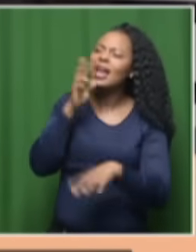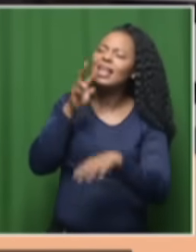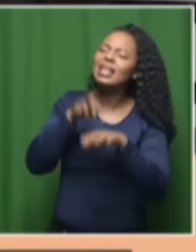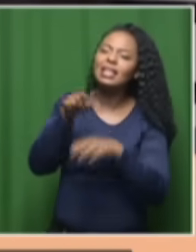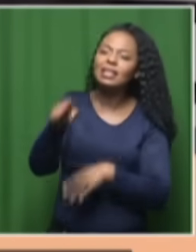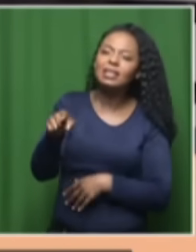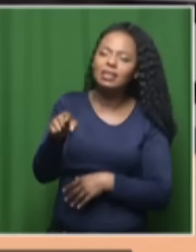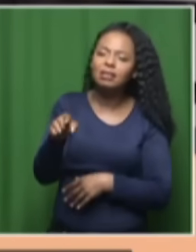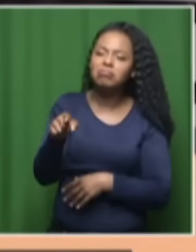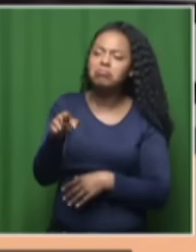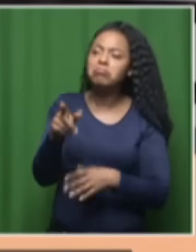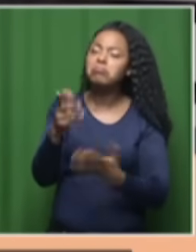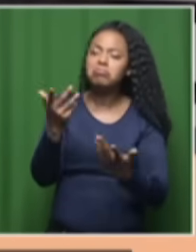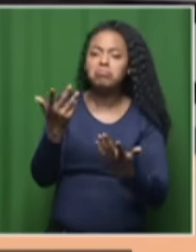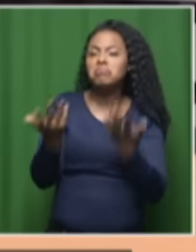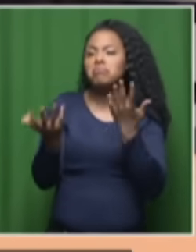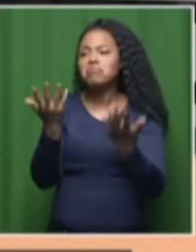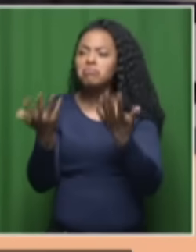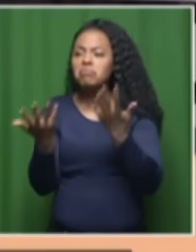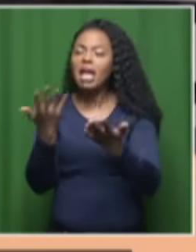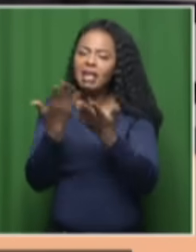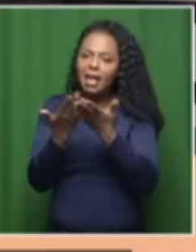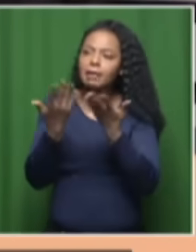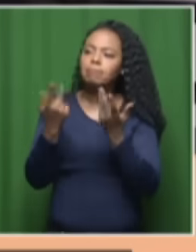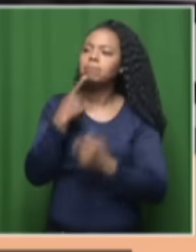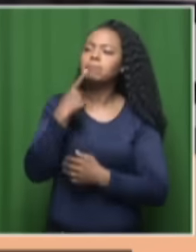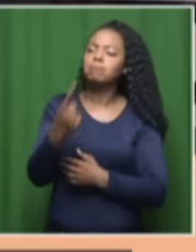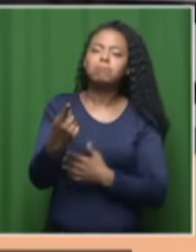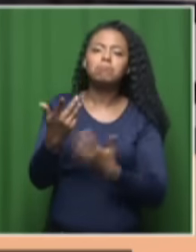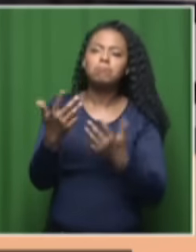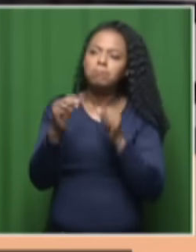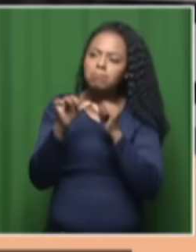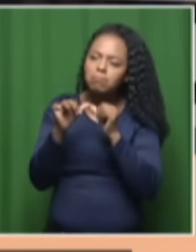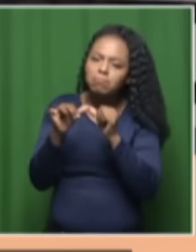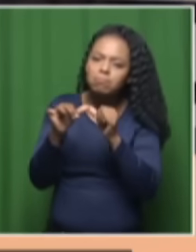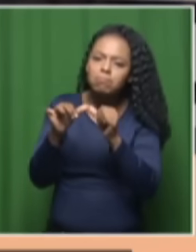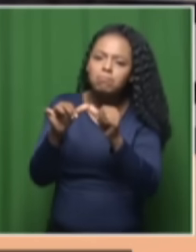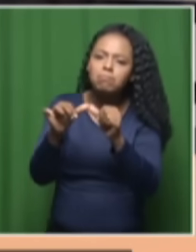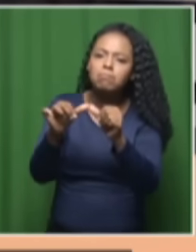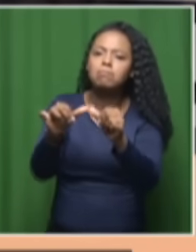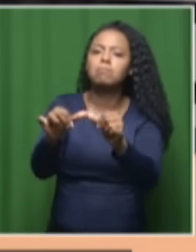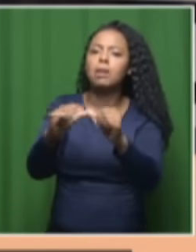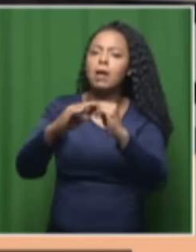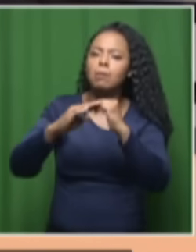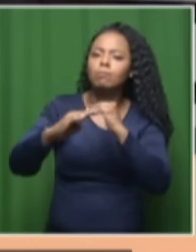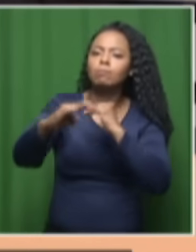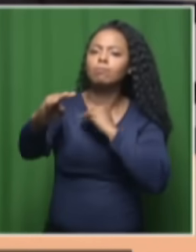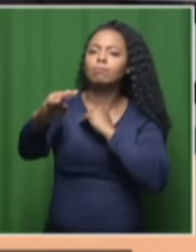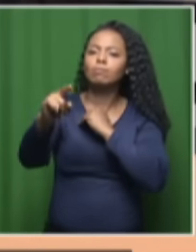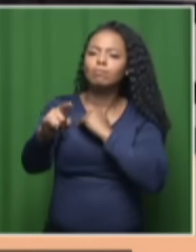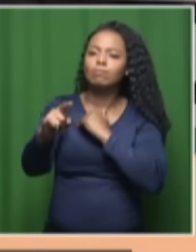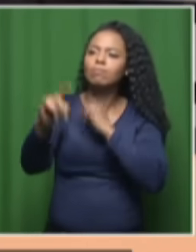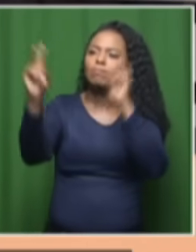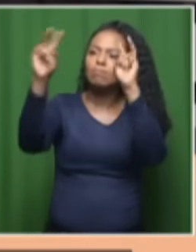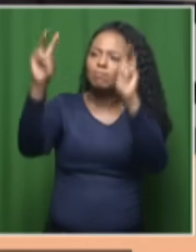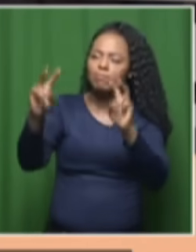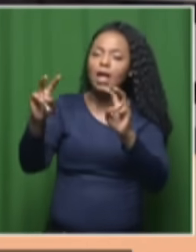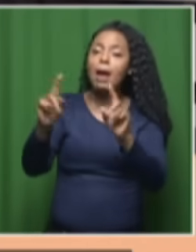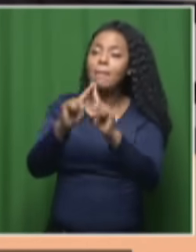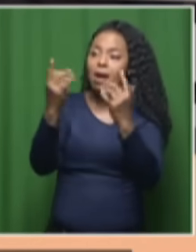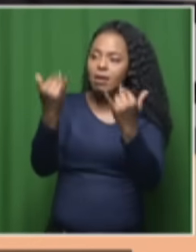to effectively be on, and it's cringeworthy, but we're now talking about, what is